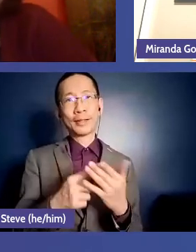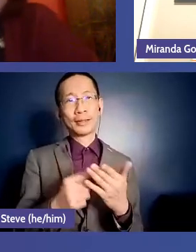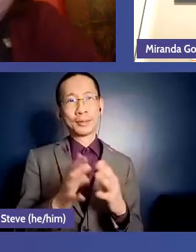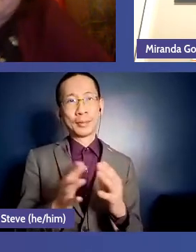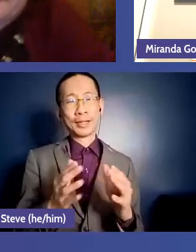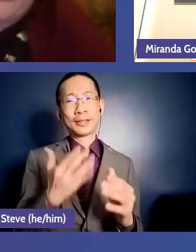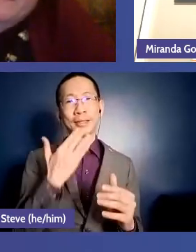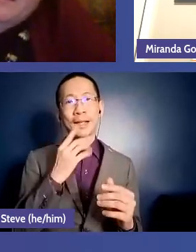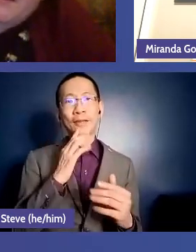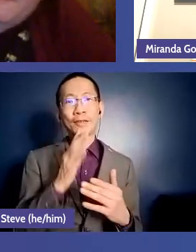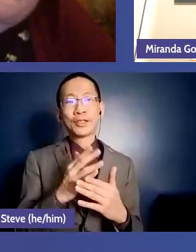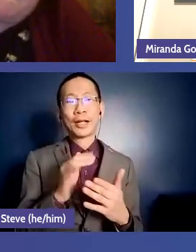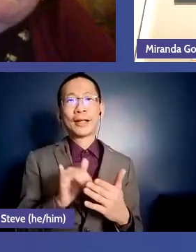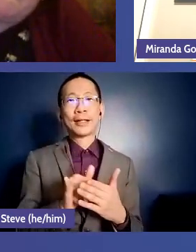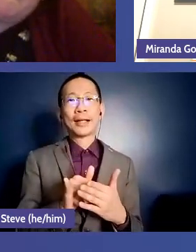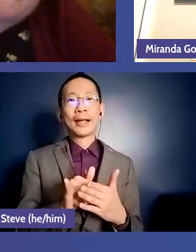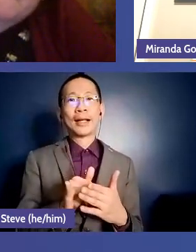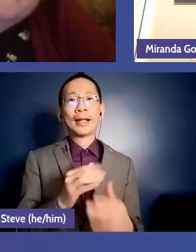that. And